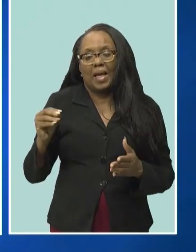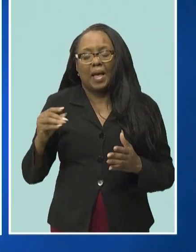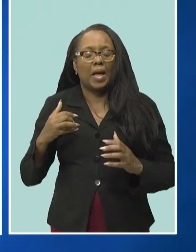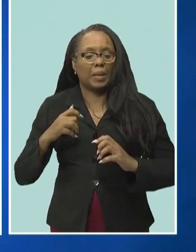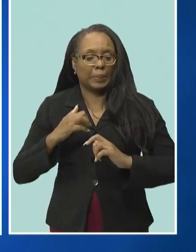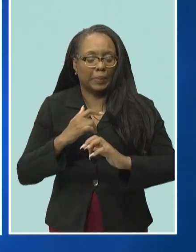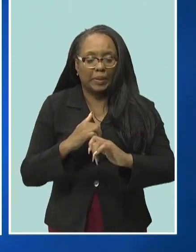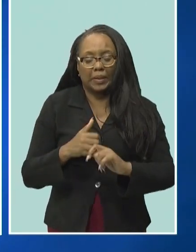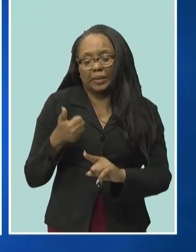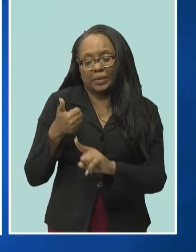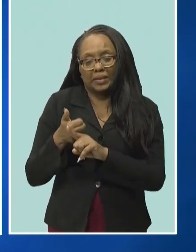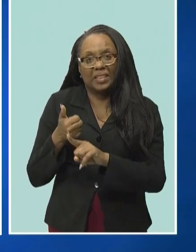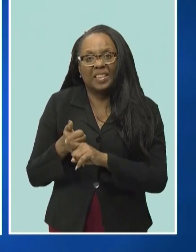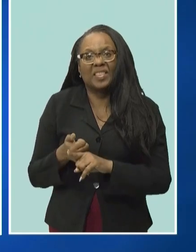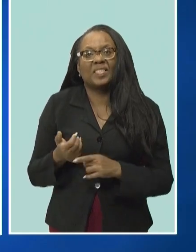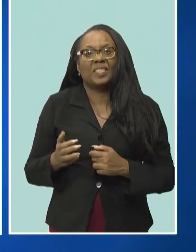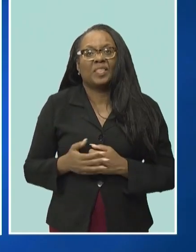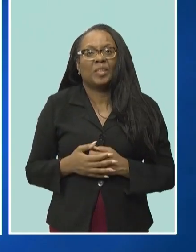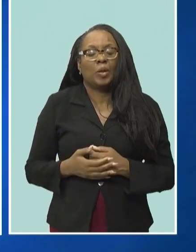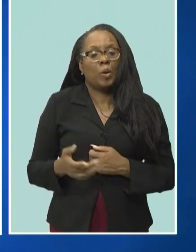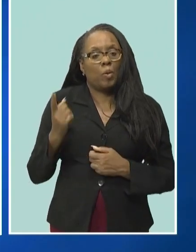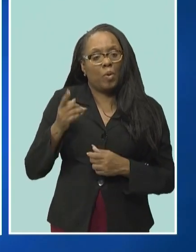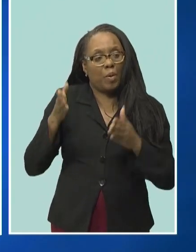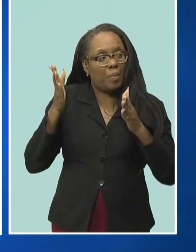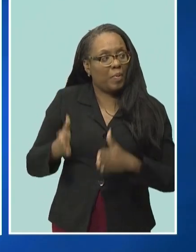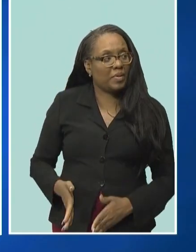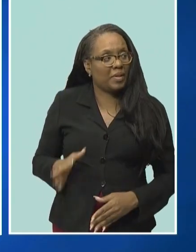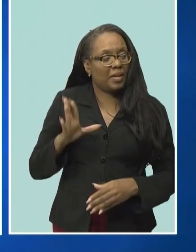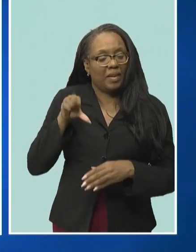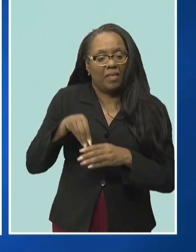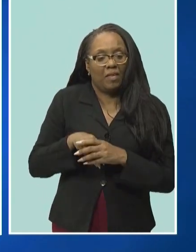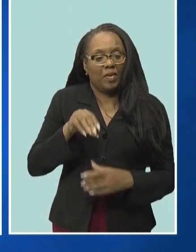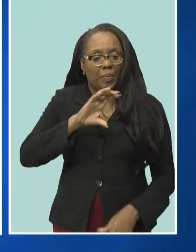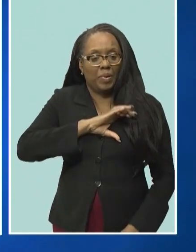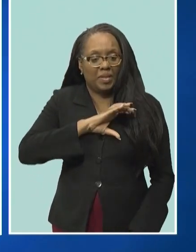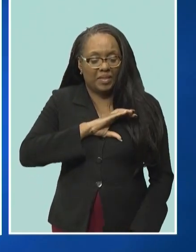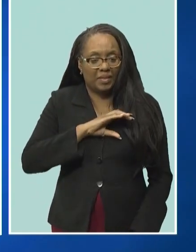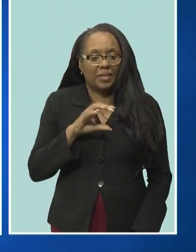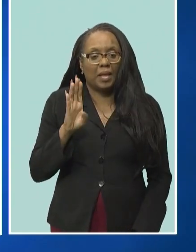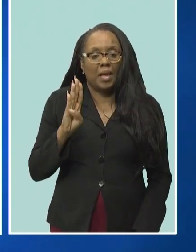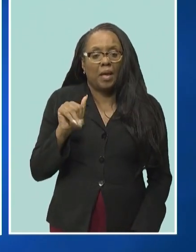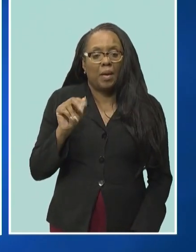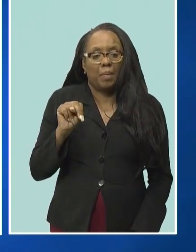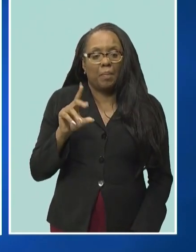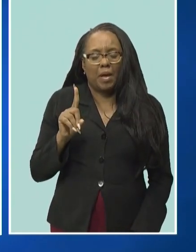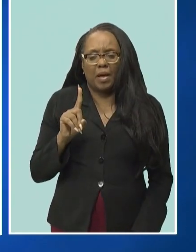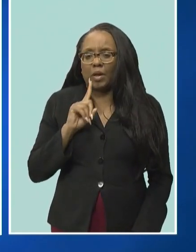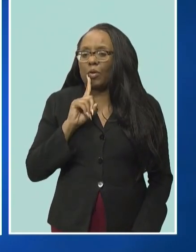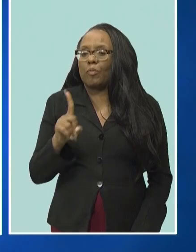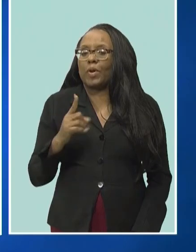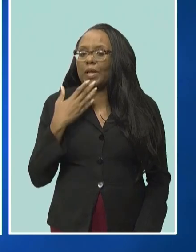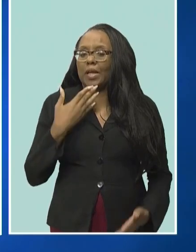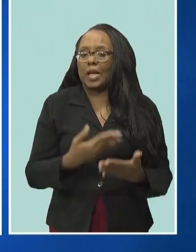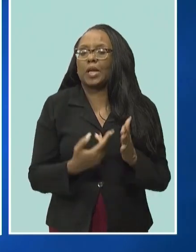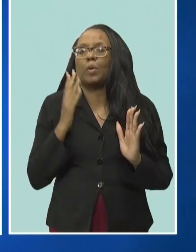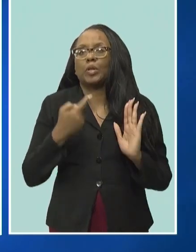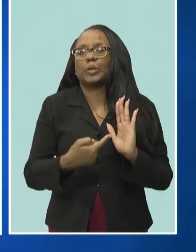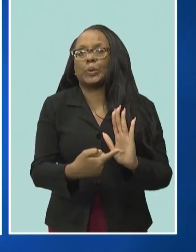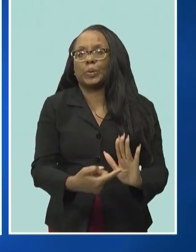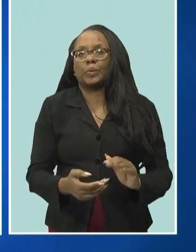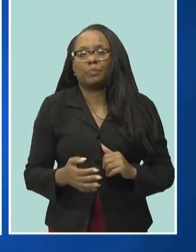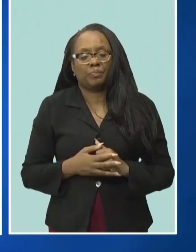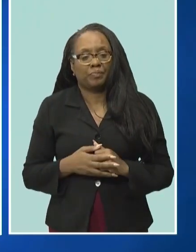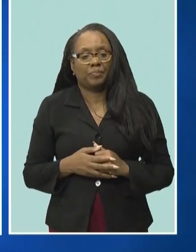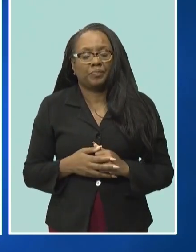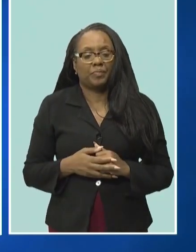horn player. He's in the police band, and he's very good. So we're going to showcase him. We're going to showcase young Winnie